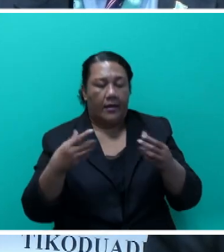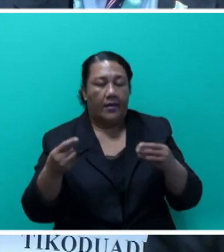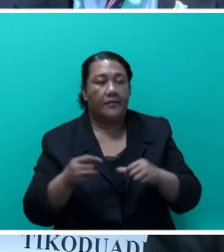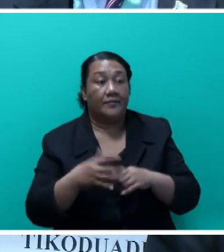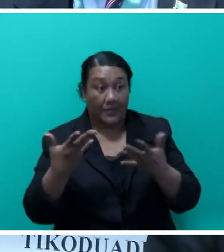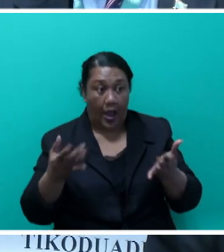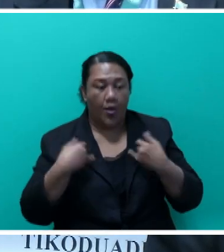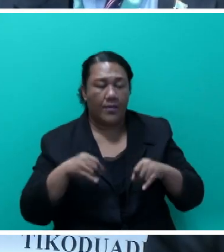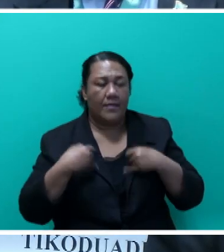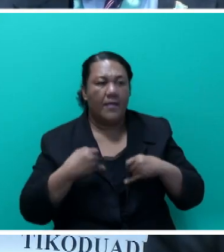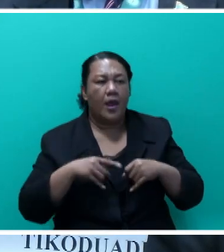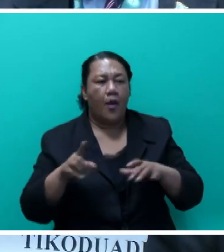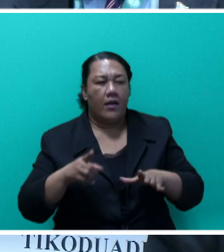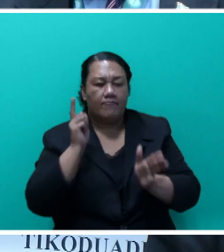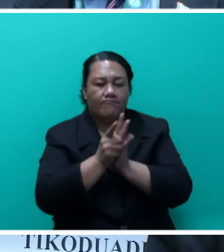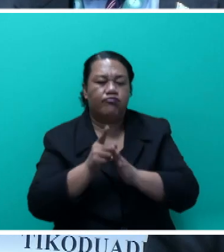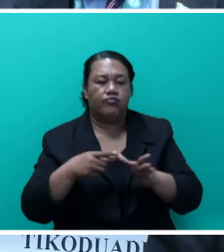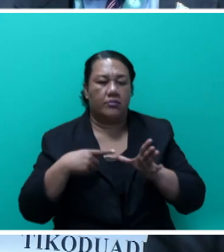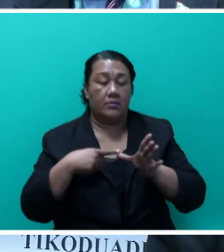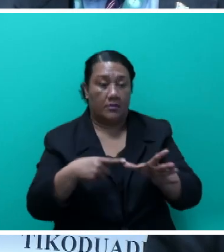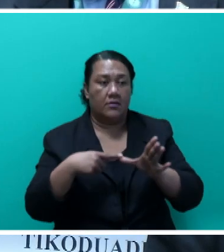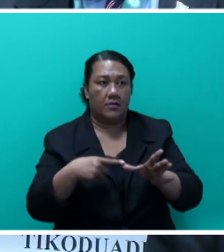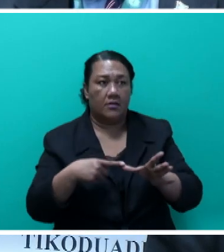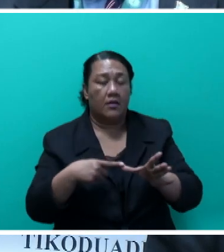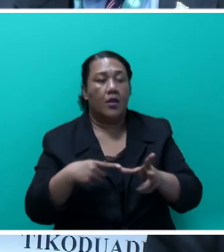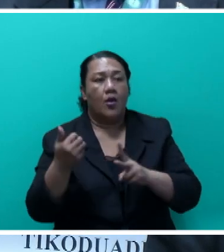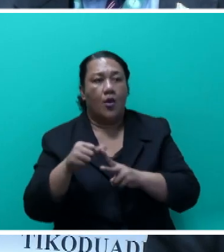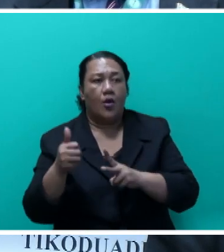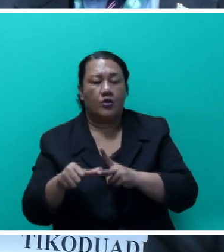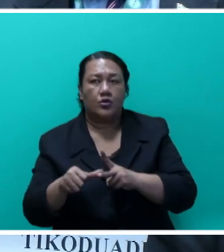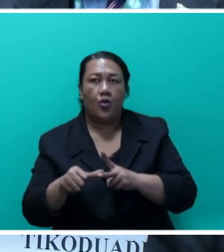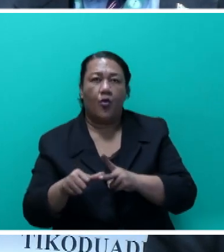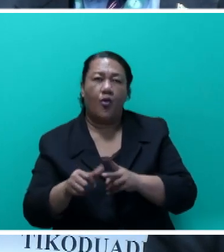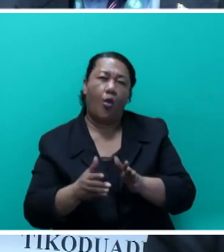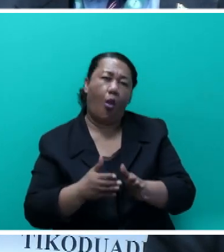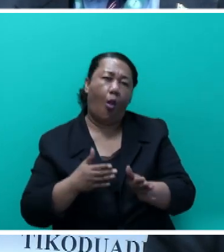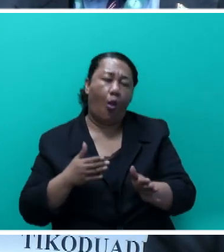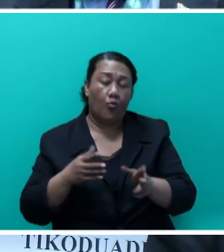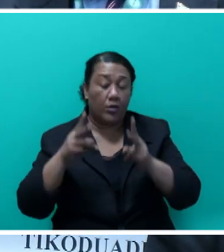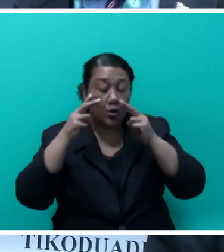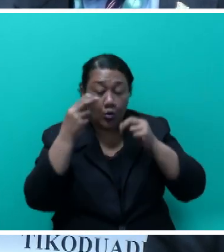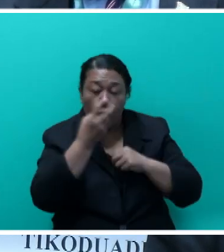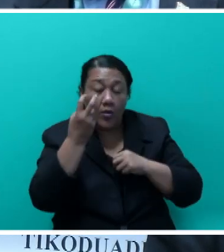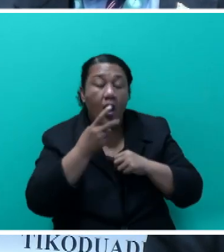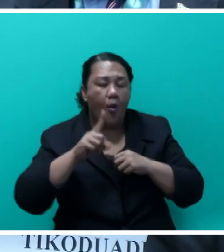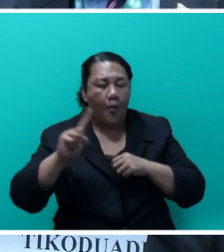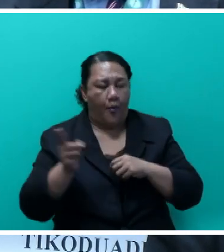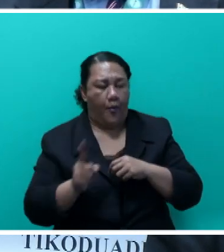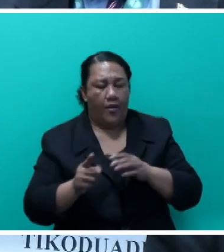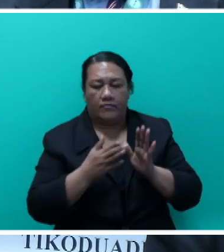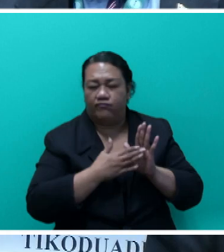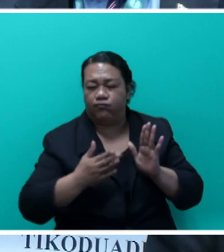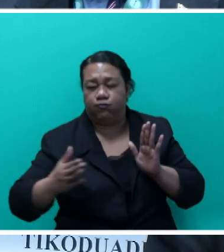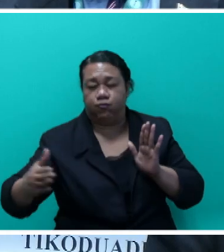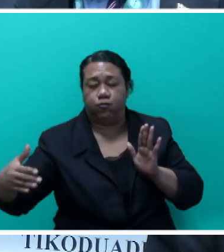just an immediate response, but a part of a broader long-term strategy to build a more resilient and sustainable